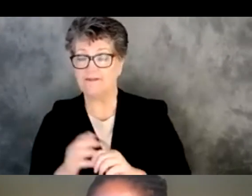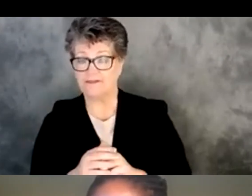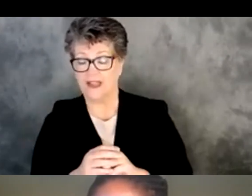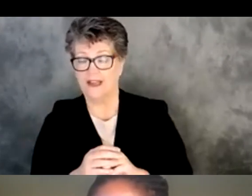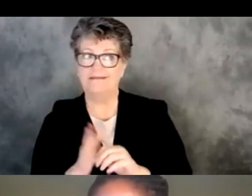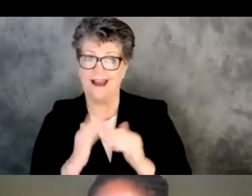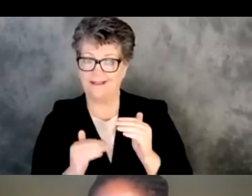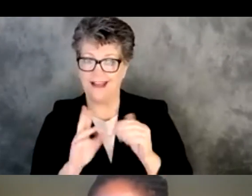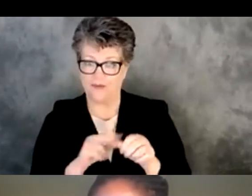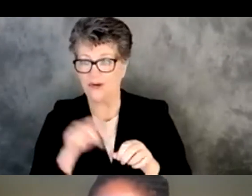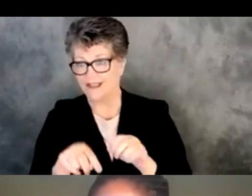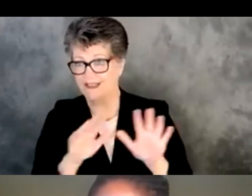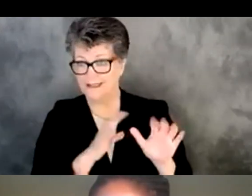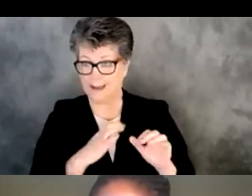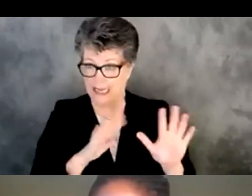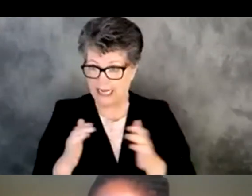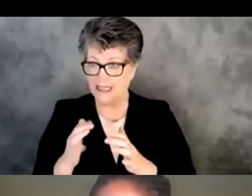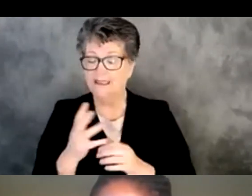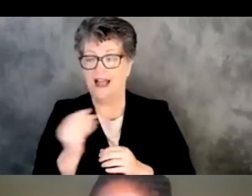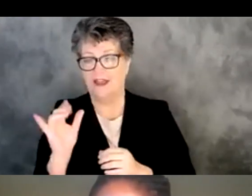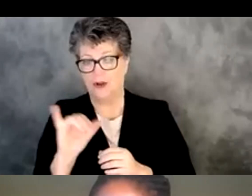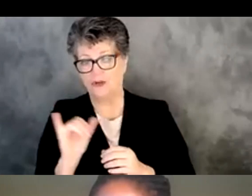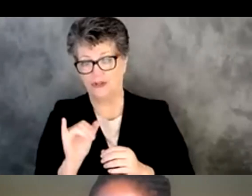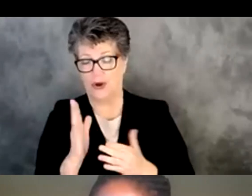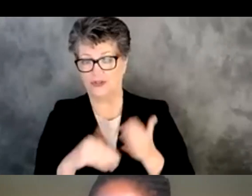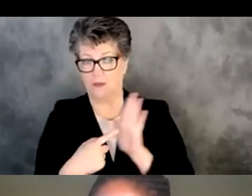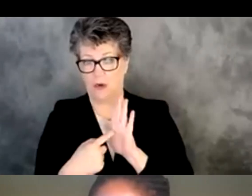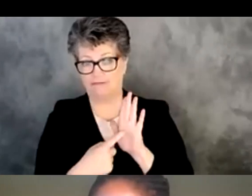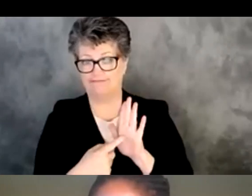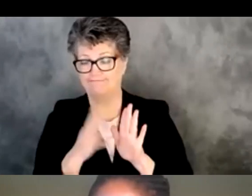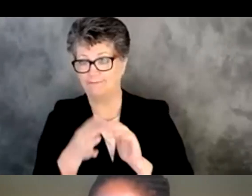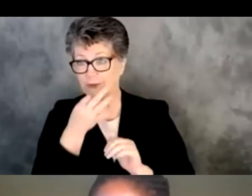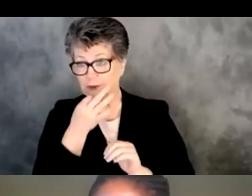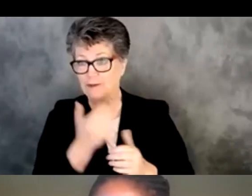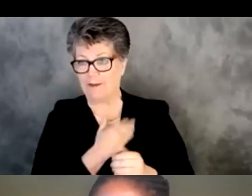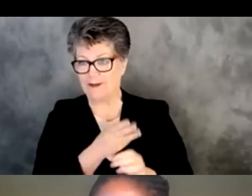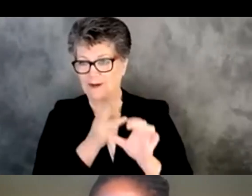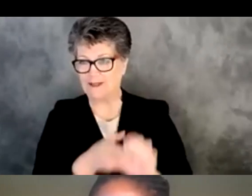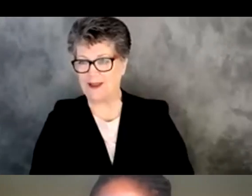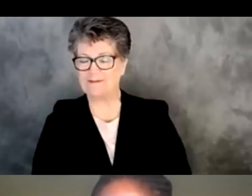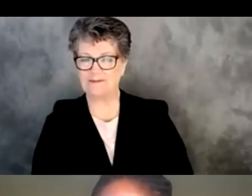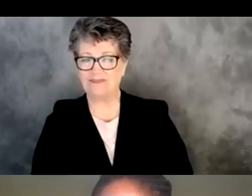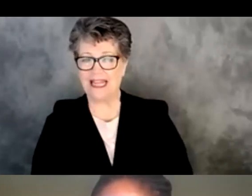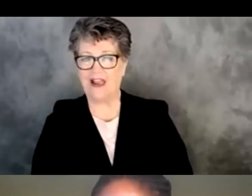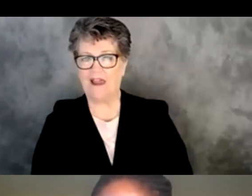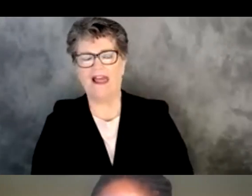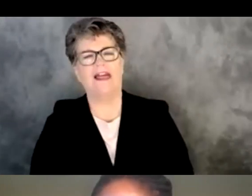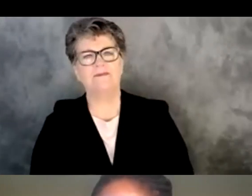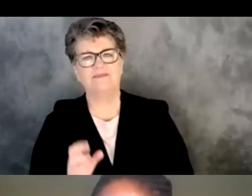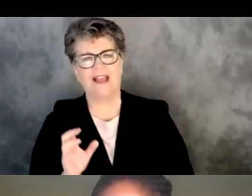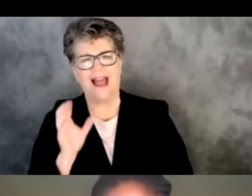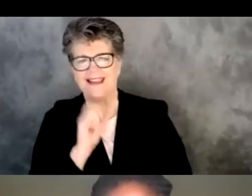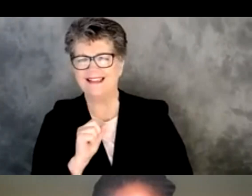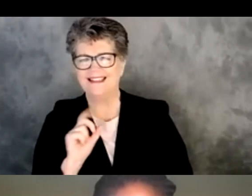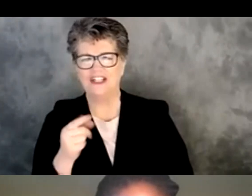course, within this committee, and I know that there's going to be some features coming up soon where we'll be happy to participate in. I guess at least I just wanted